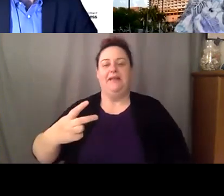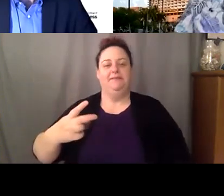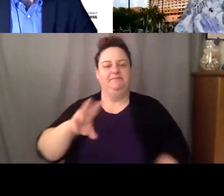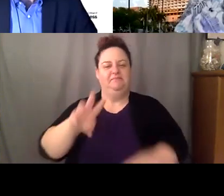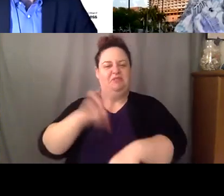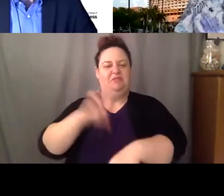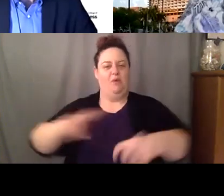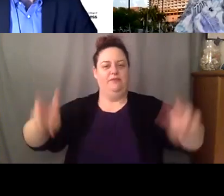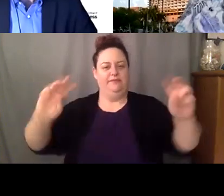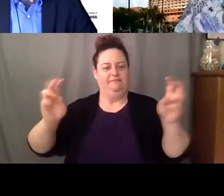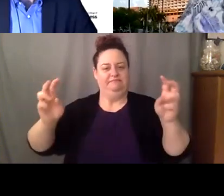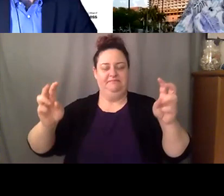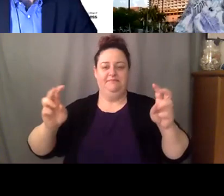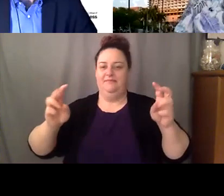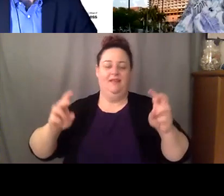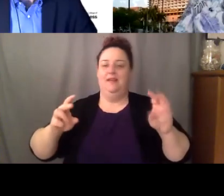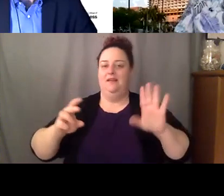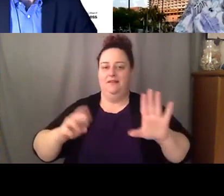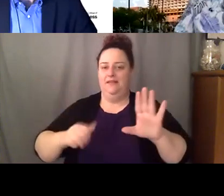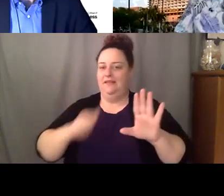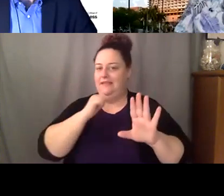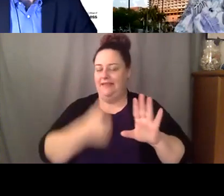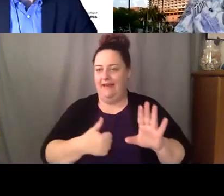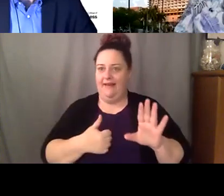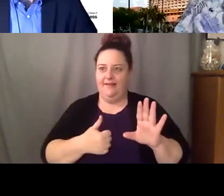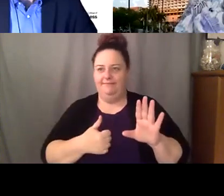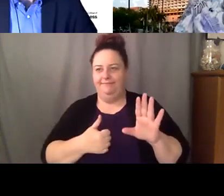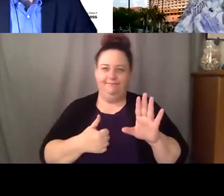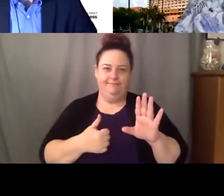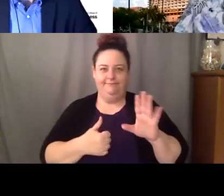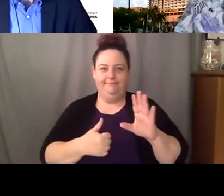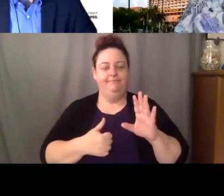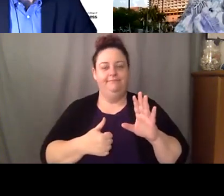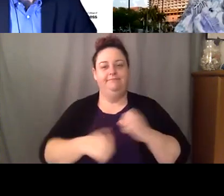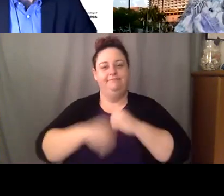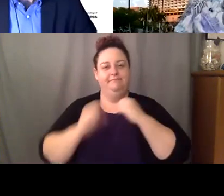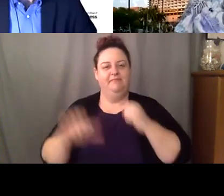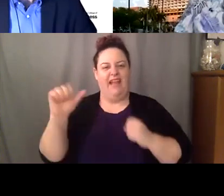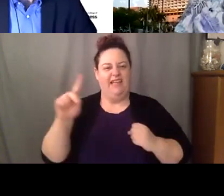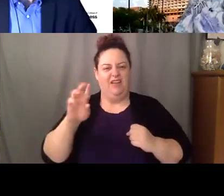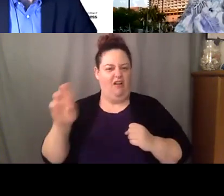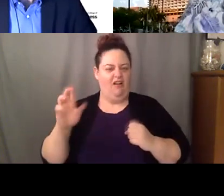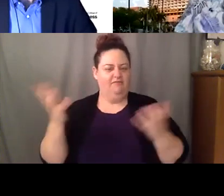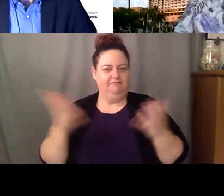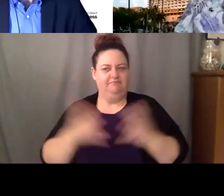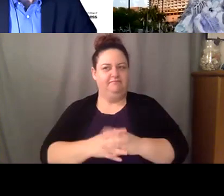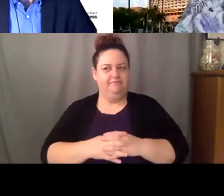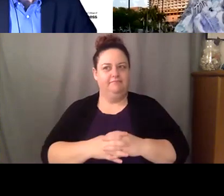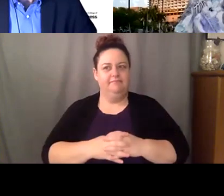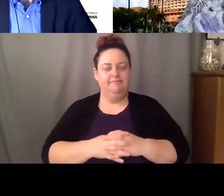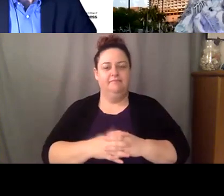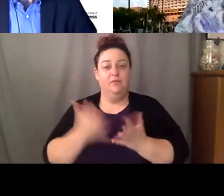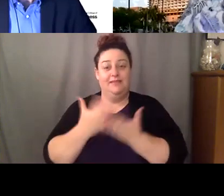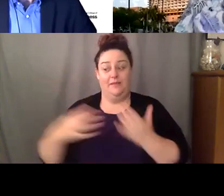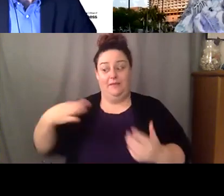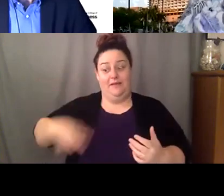normalcy, not in a, probably on a extended ADR basis with some of the gains that we've